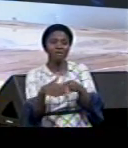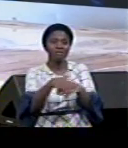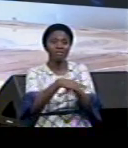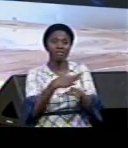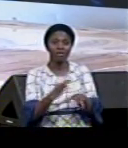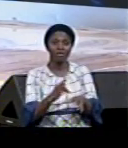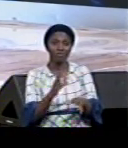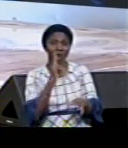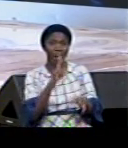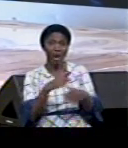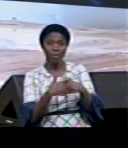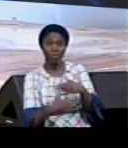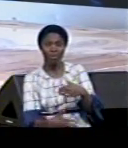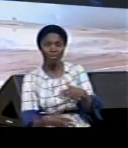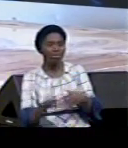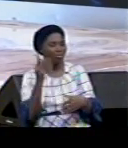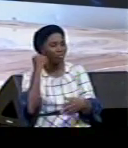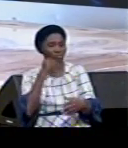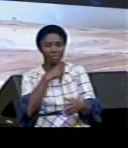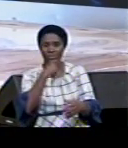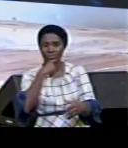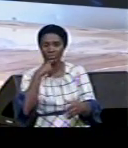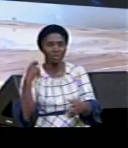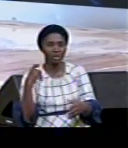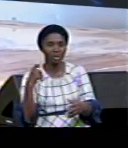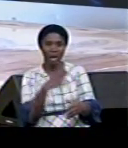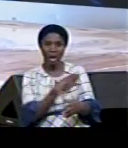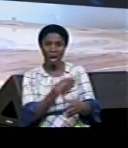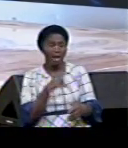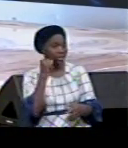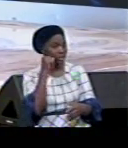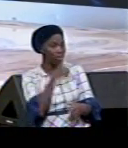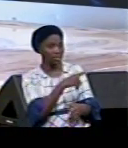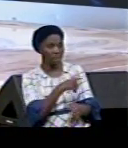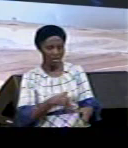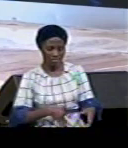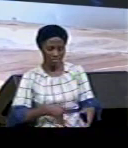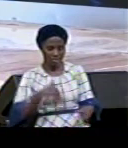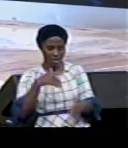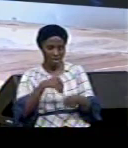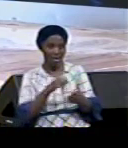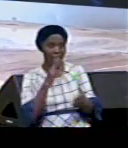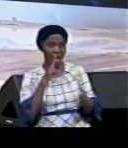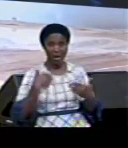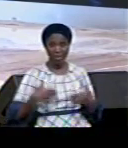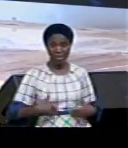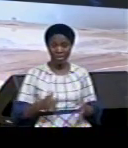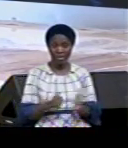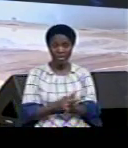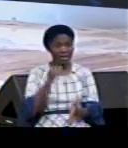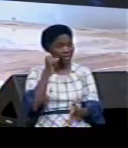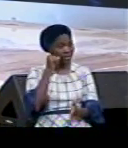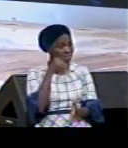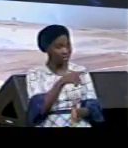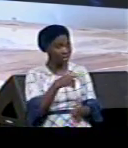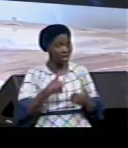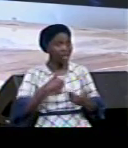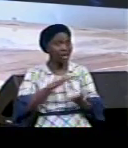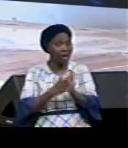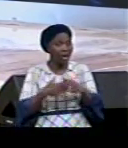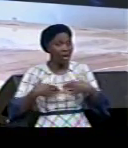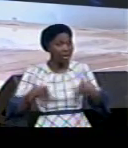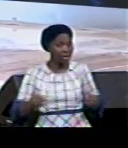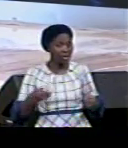up, and she felt in her body that she was healed of